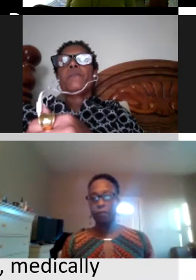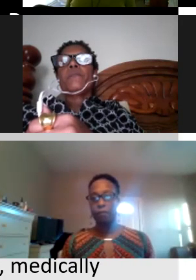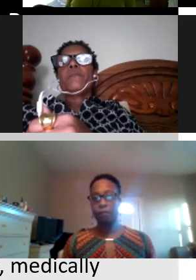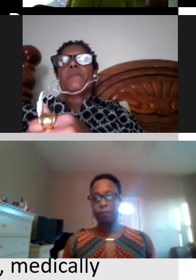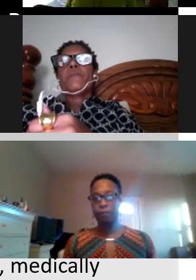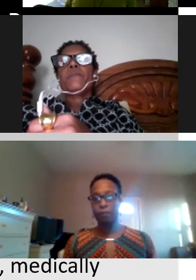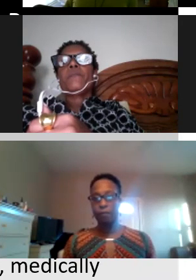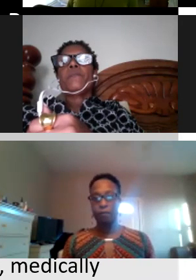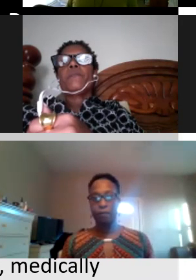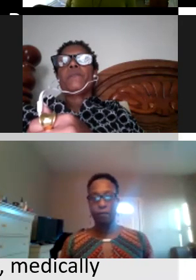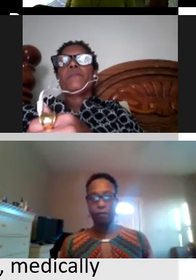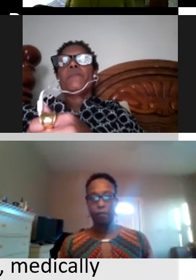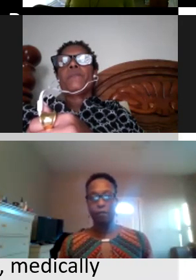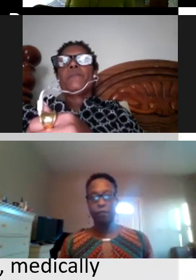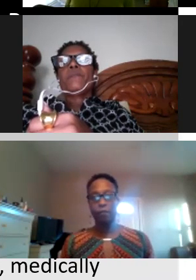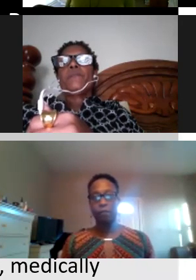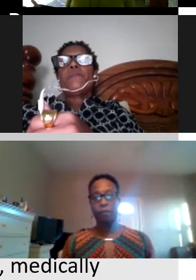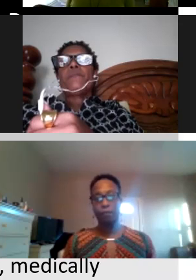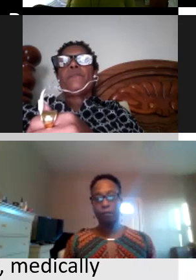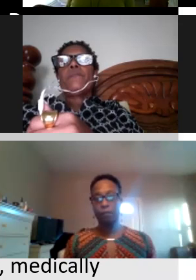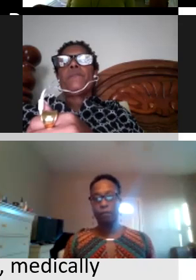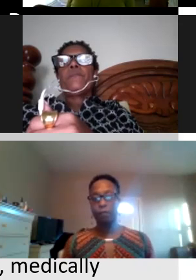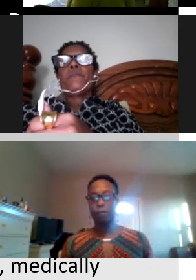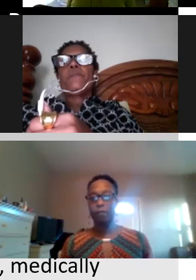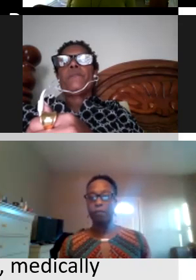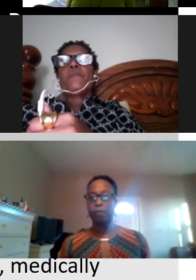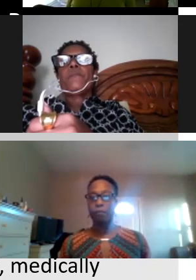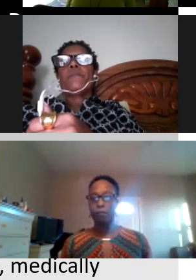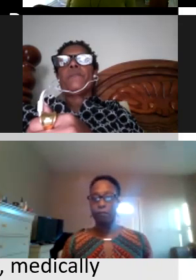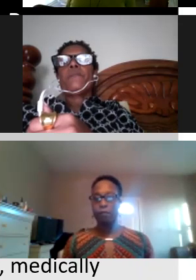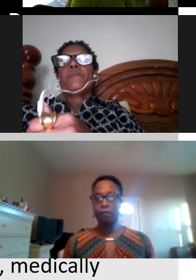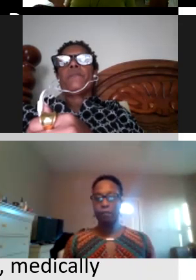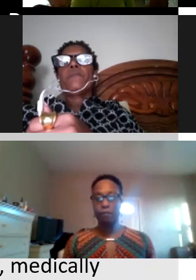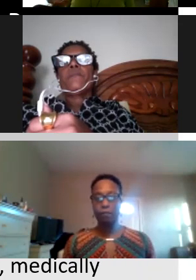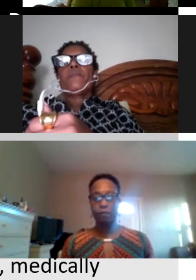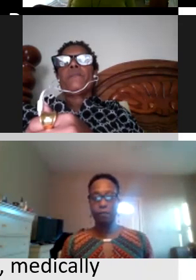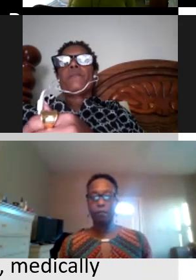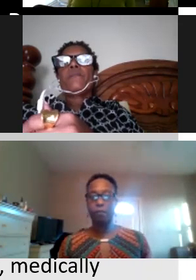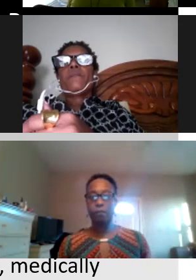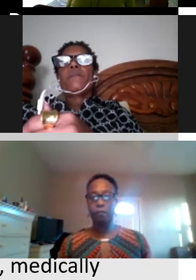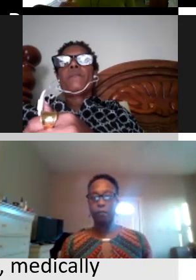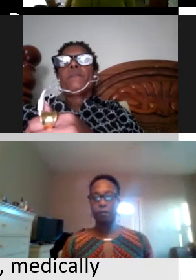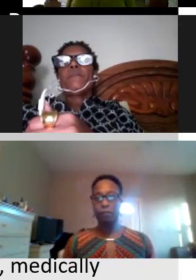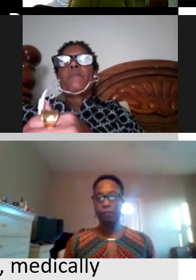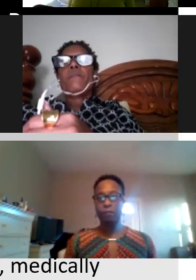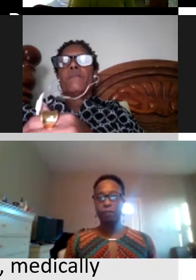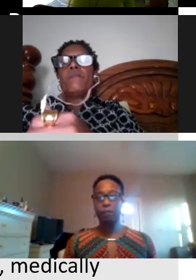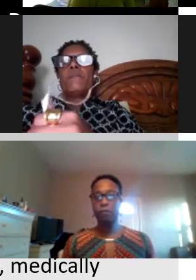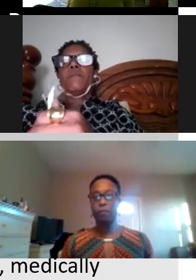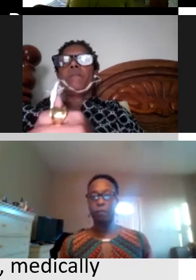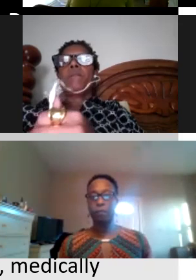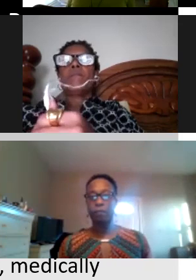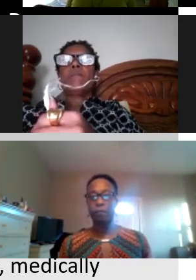have regulated systems, and we've got the two-tier system, which is what they have in Australia, which mixes the public and private. And we've seen